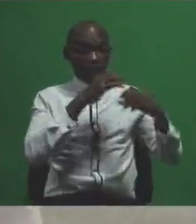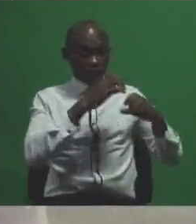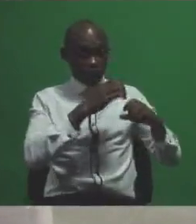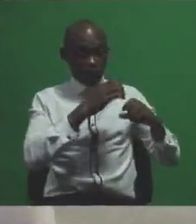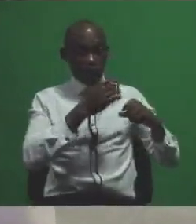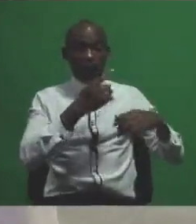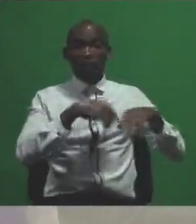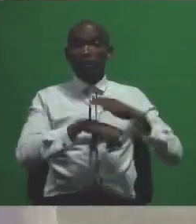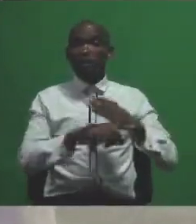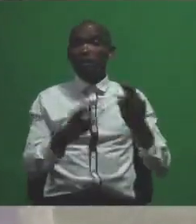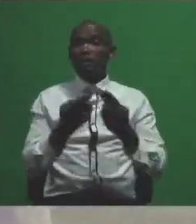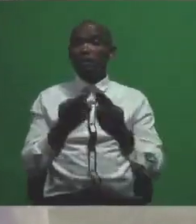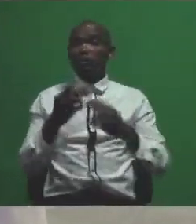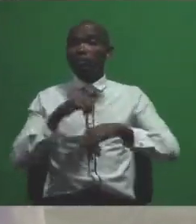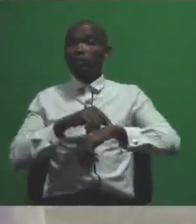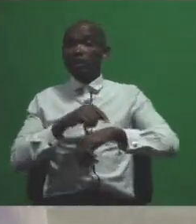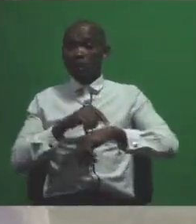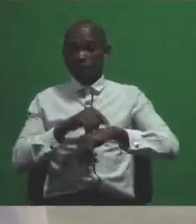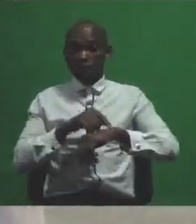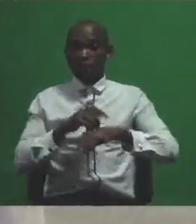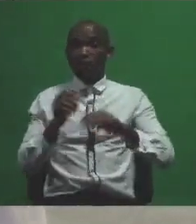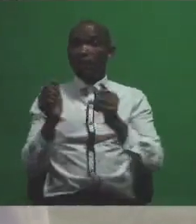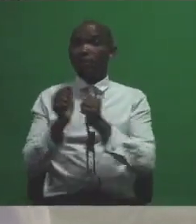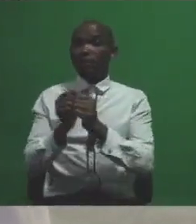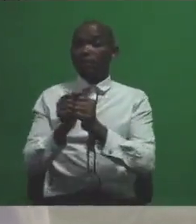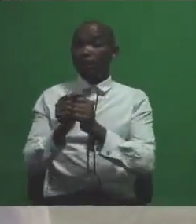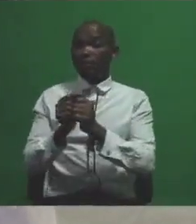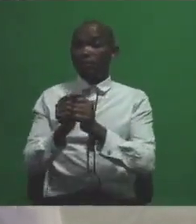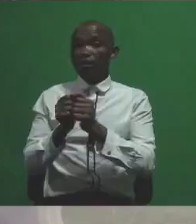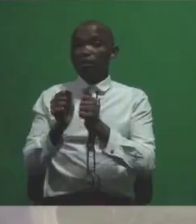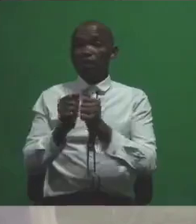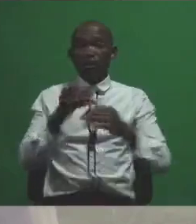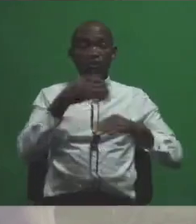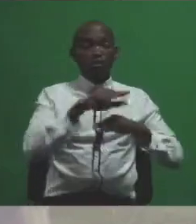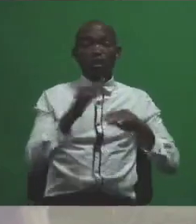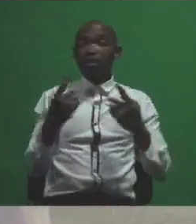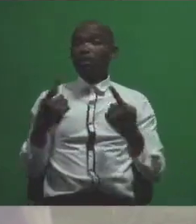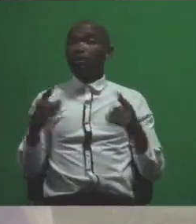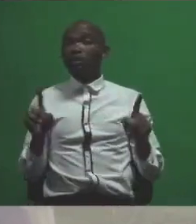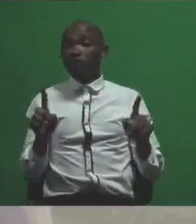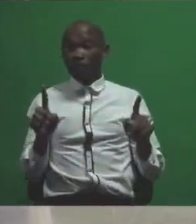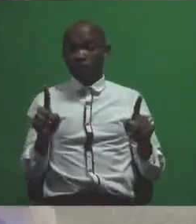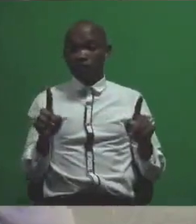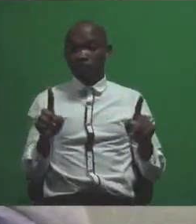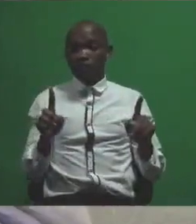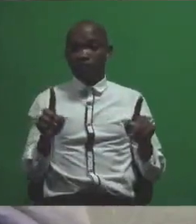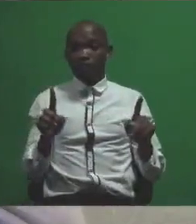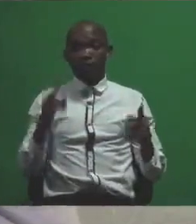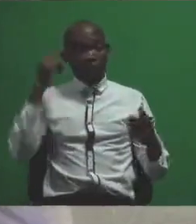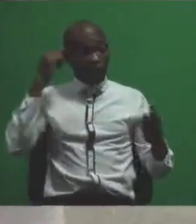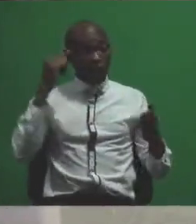experiment, at the same time, there are something goes wrong. Meaning